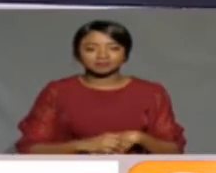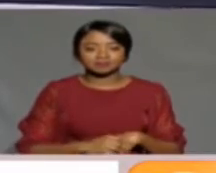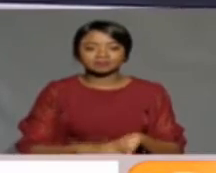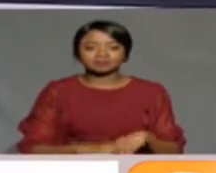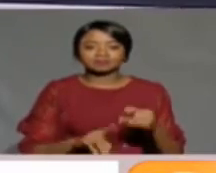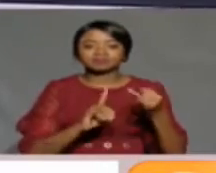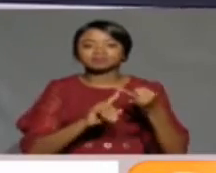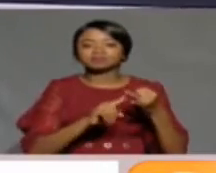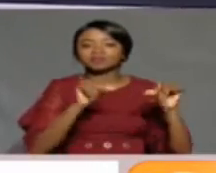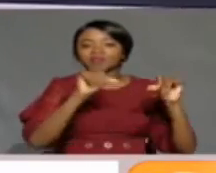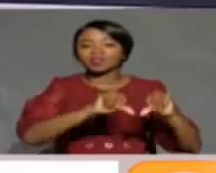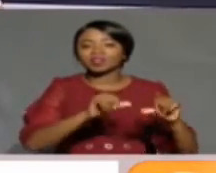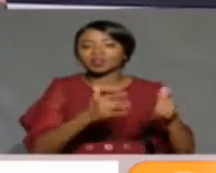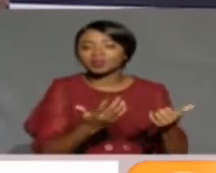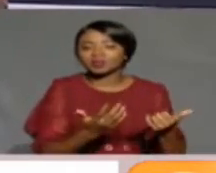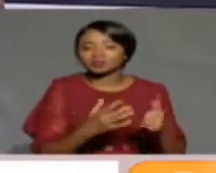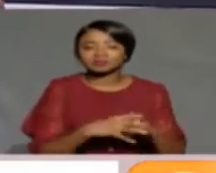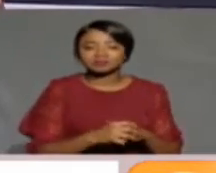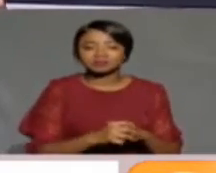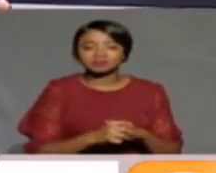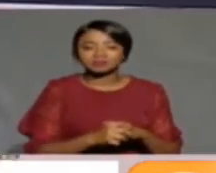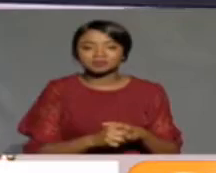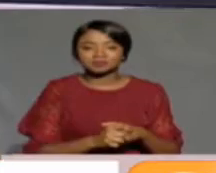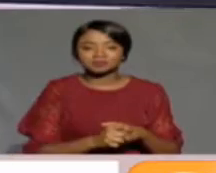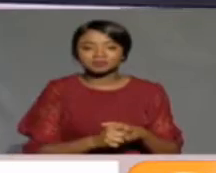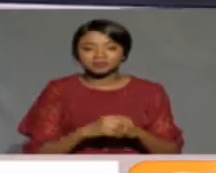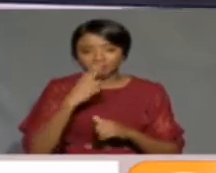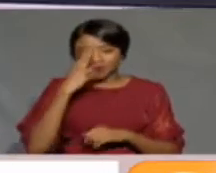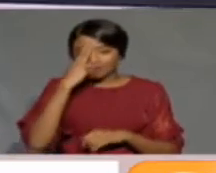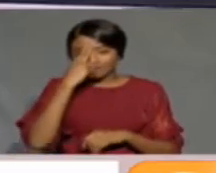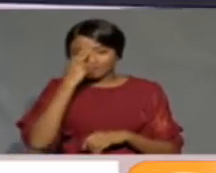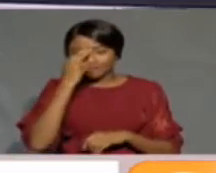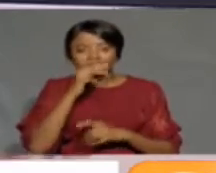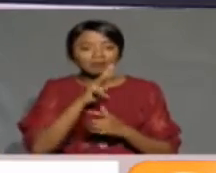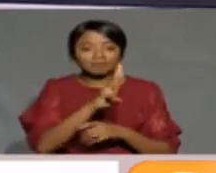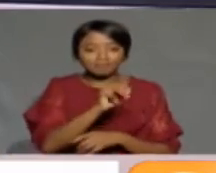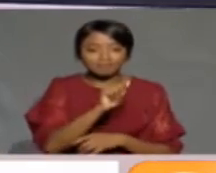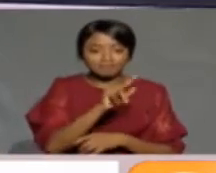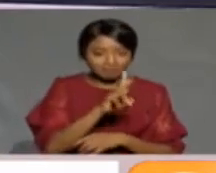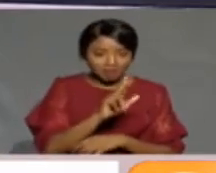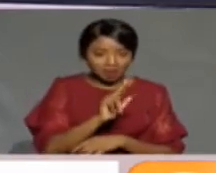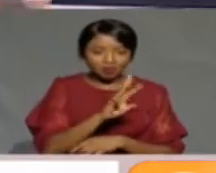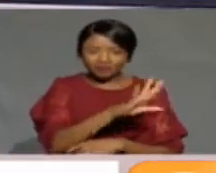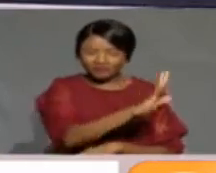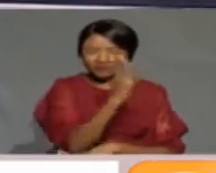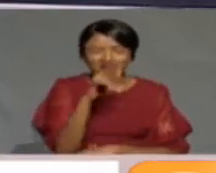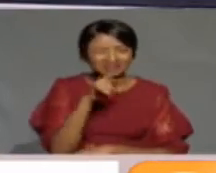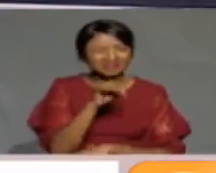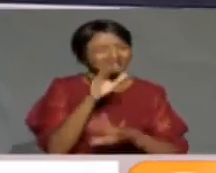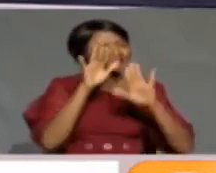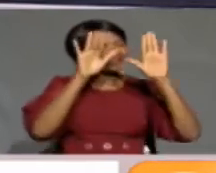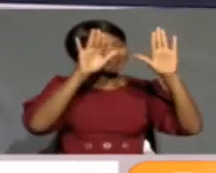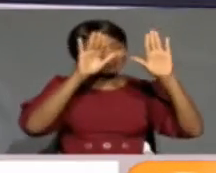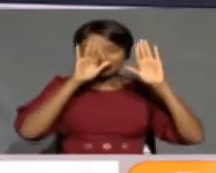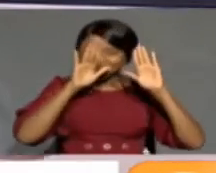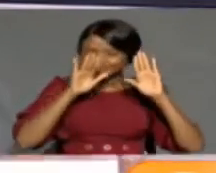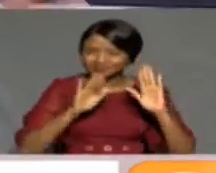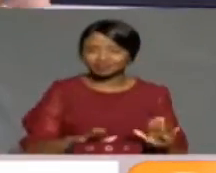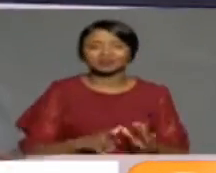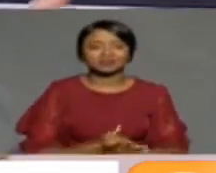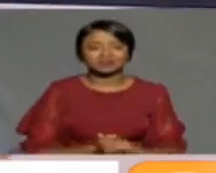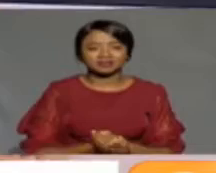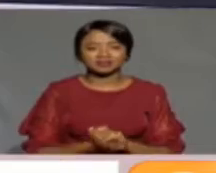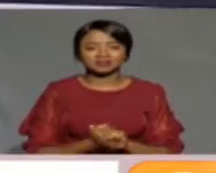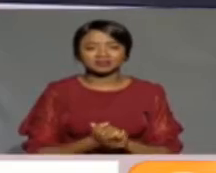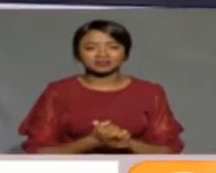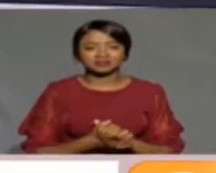The second one is that the Maasai Mau is important catchment. Just the issues that you raise that are very right. important,